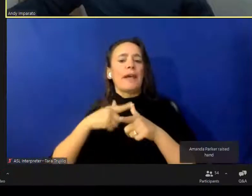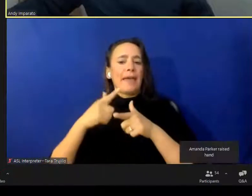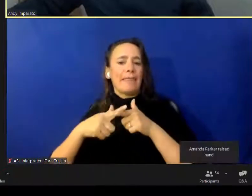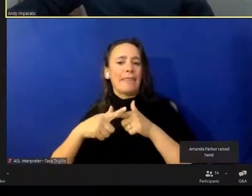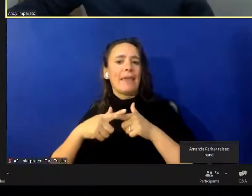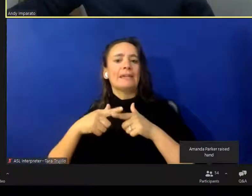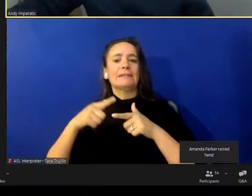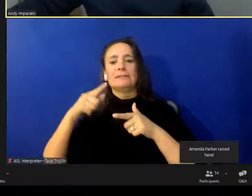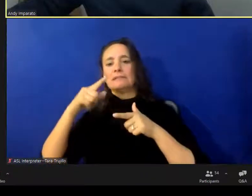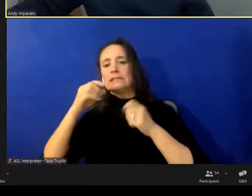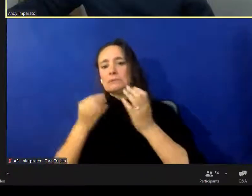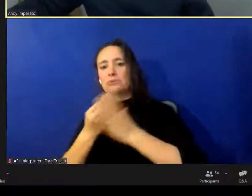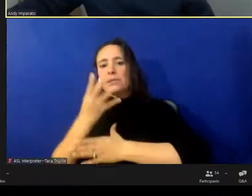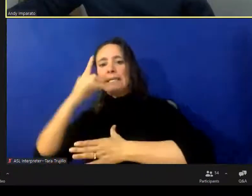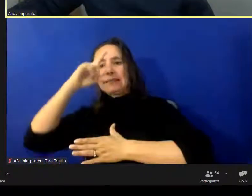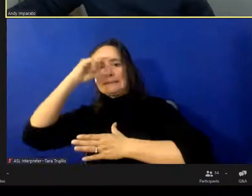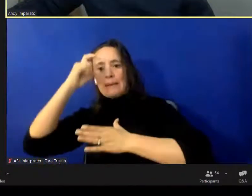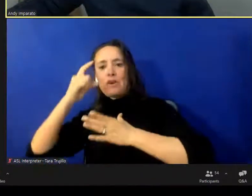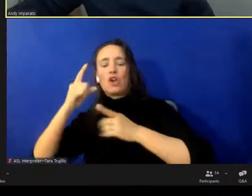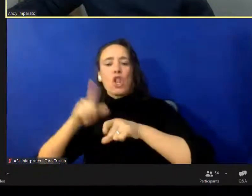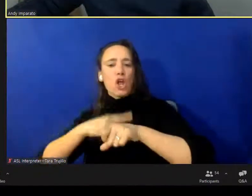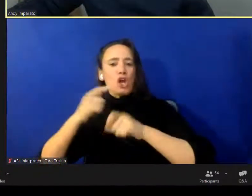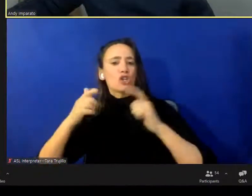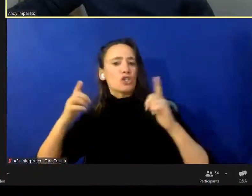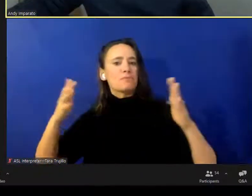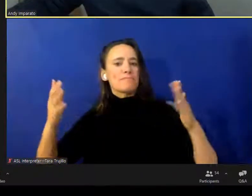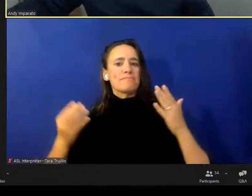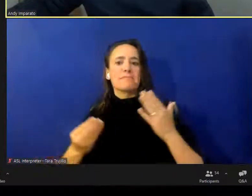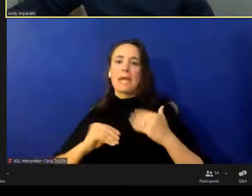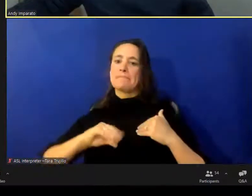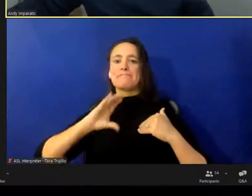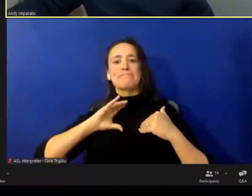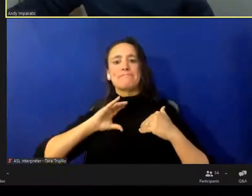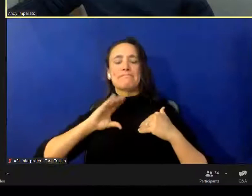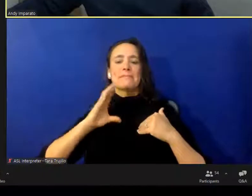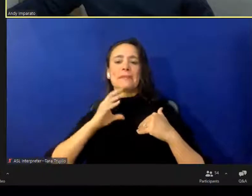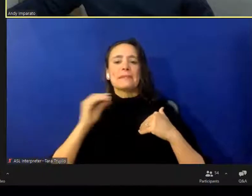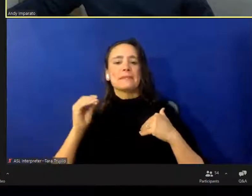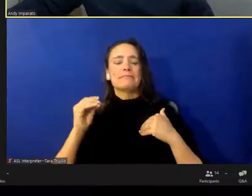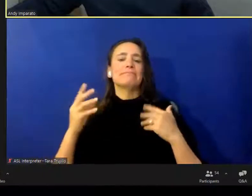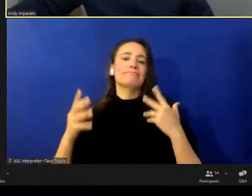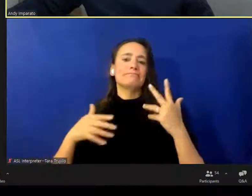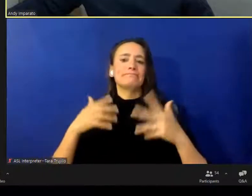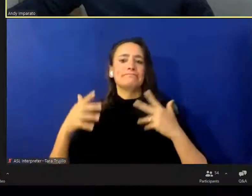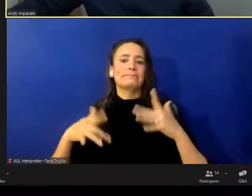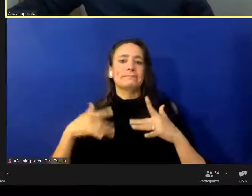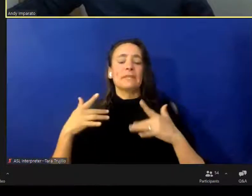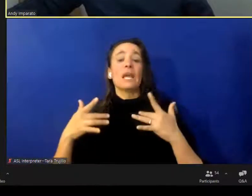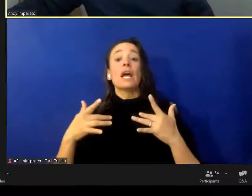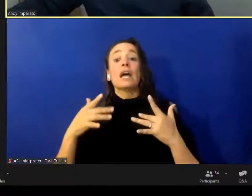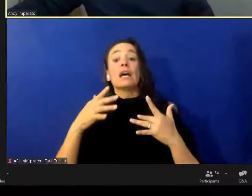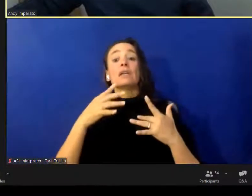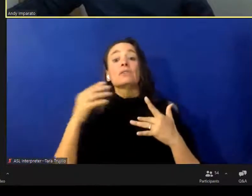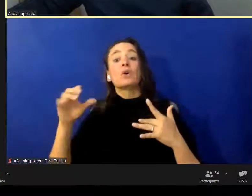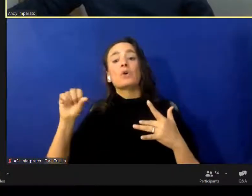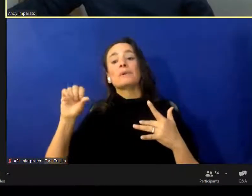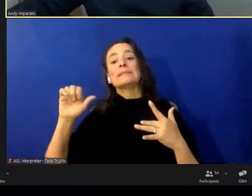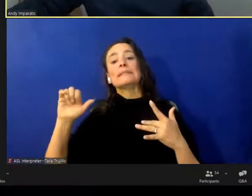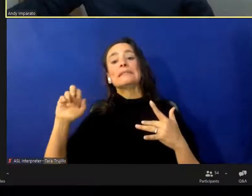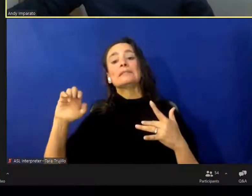as the days get longer. There's something called seasonal affective disorder, which